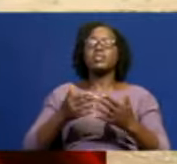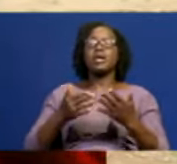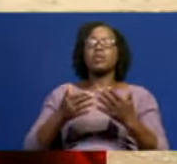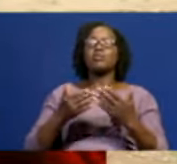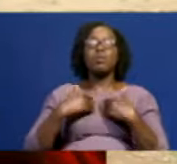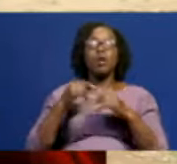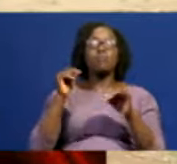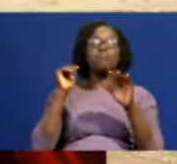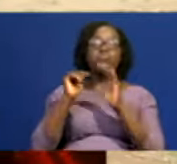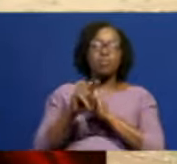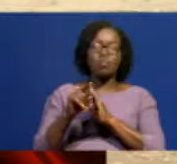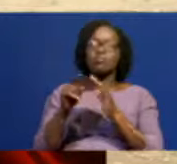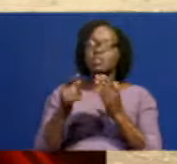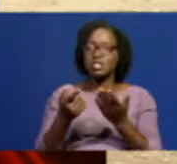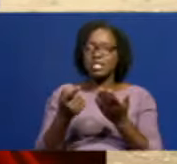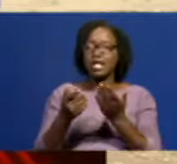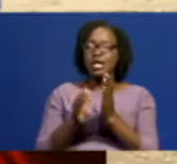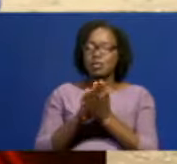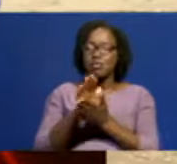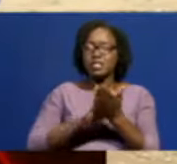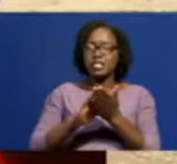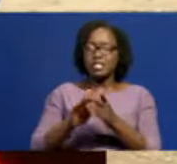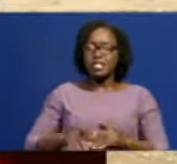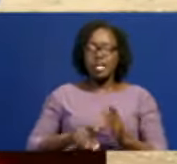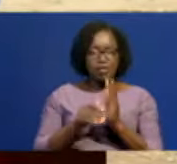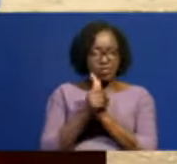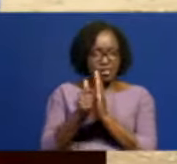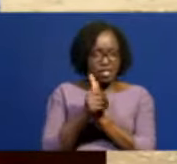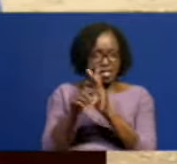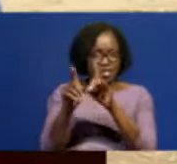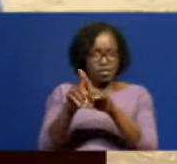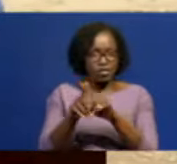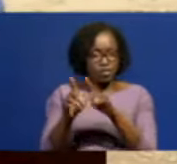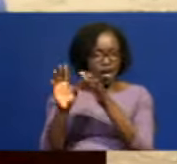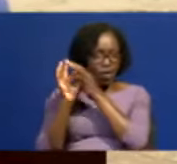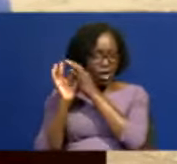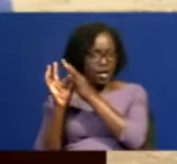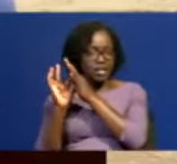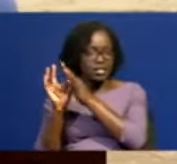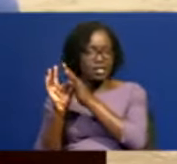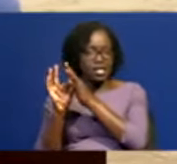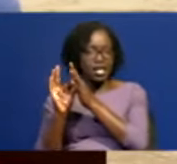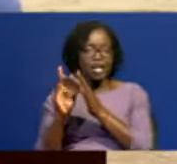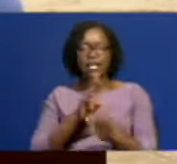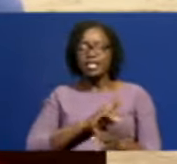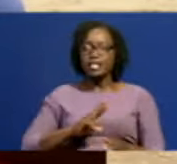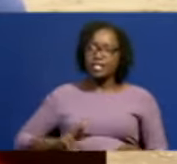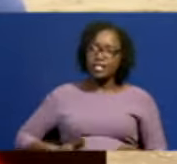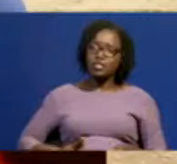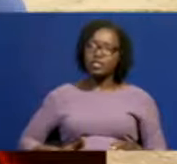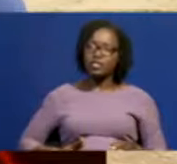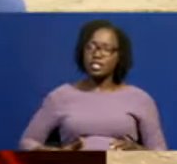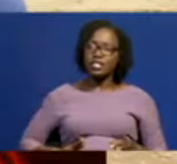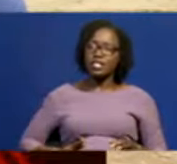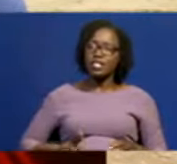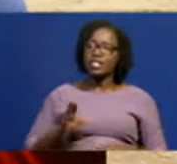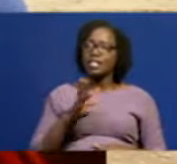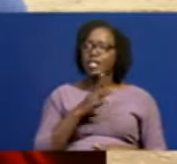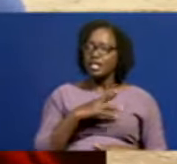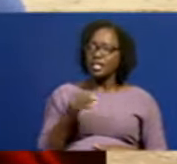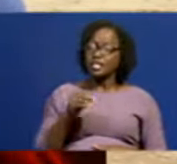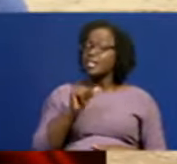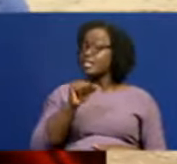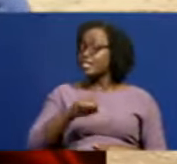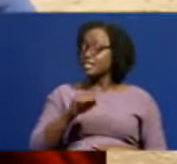goals, basic life skills. We were also taught about our culture, our religion, and